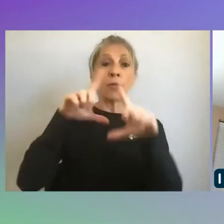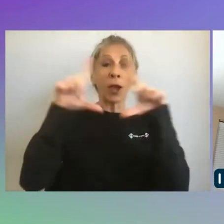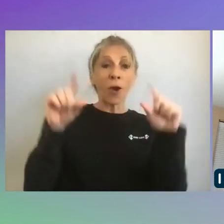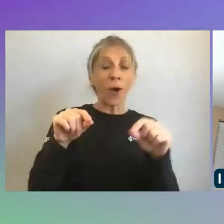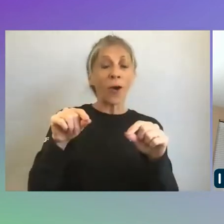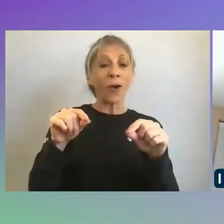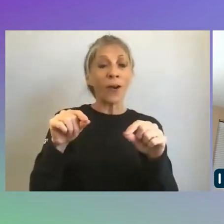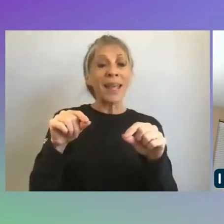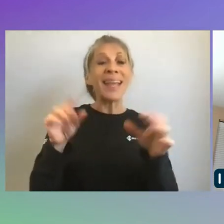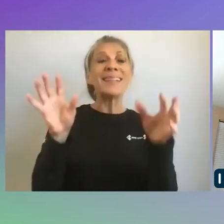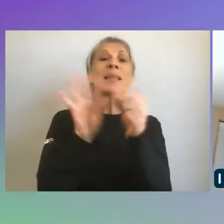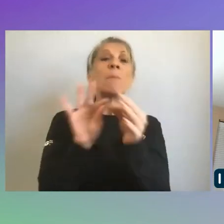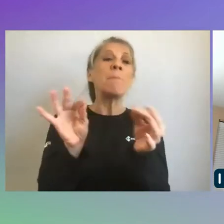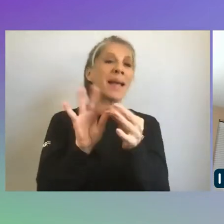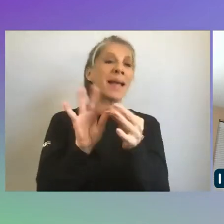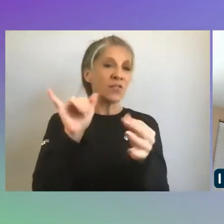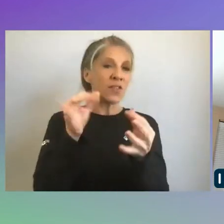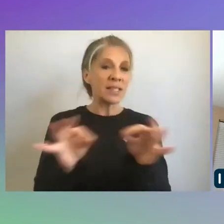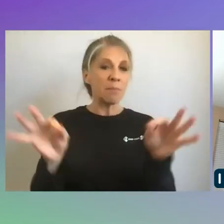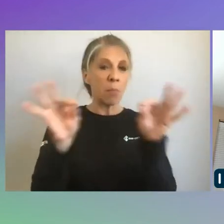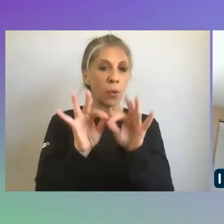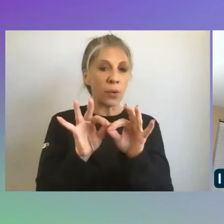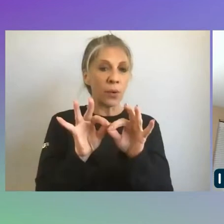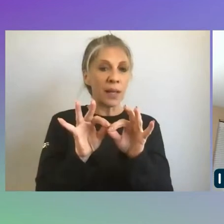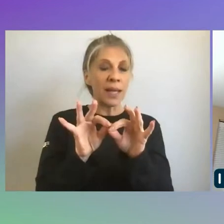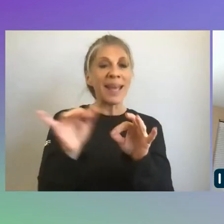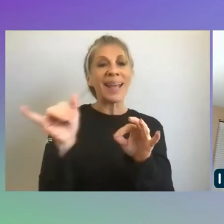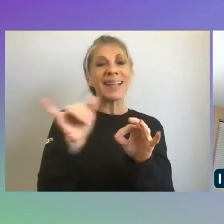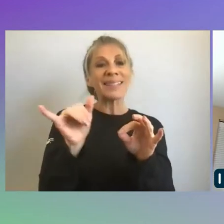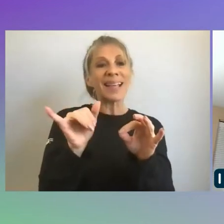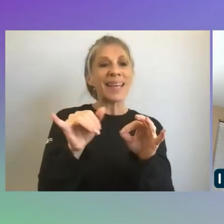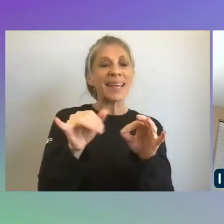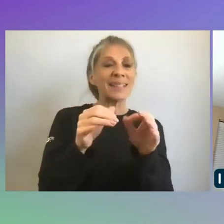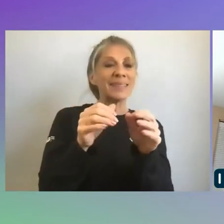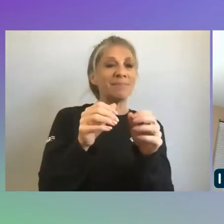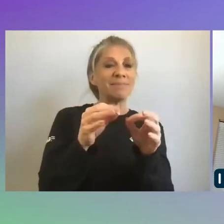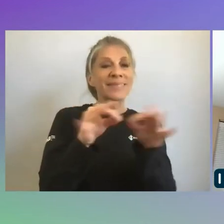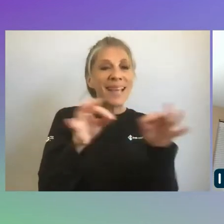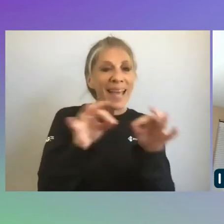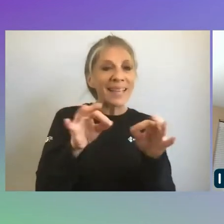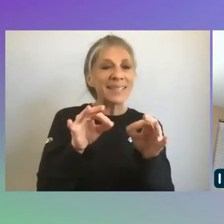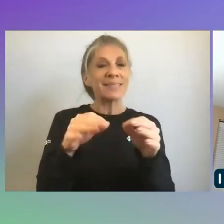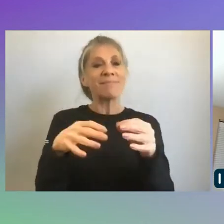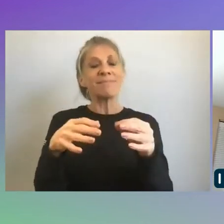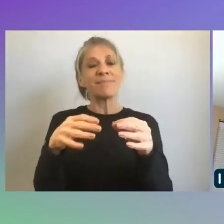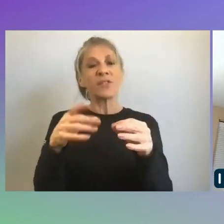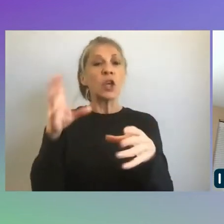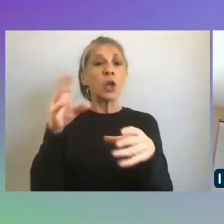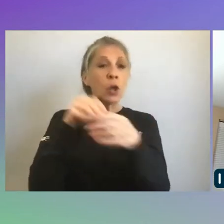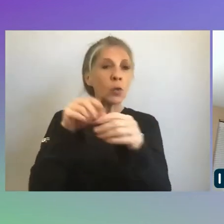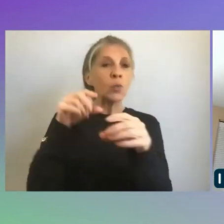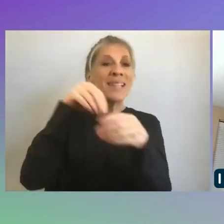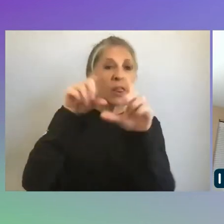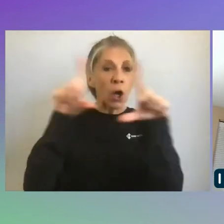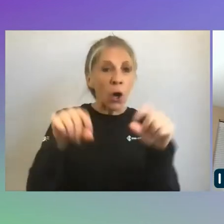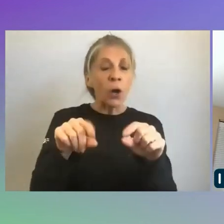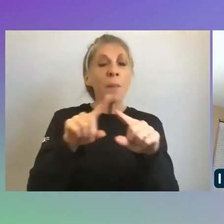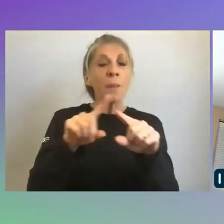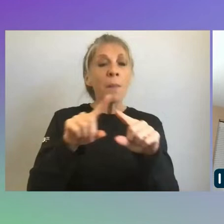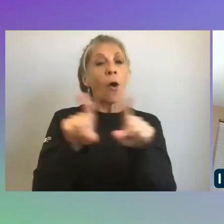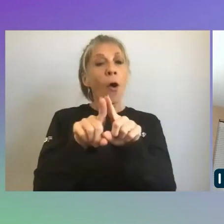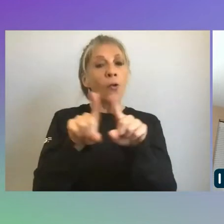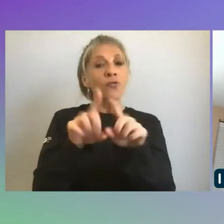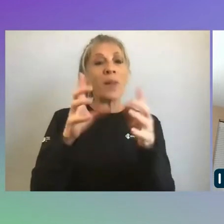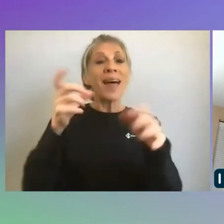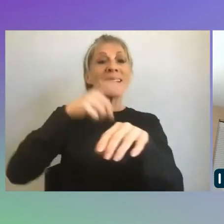message that counts, which is like this text message that she includes in the card. But she also did spend a good amount of time thinking